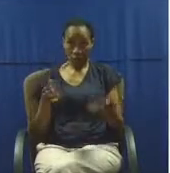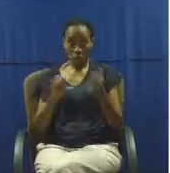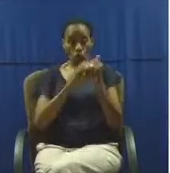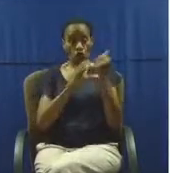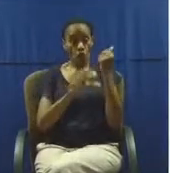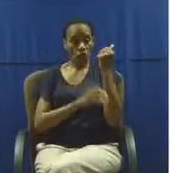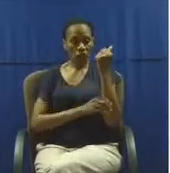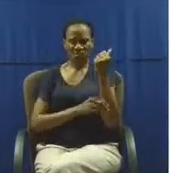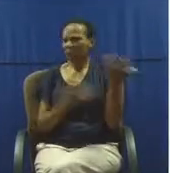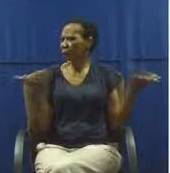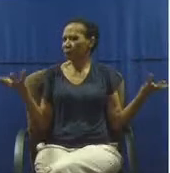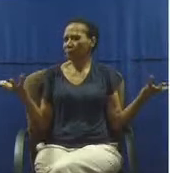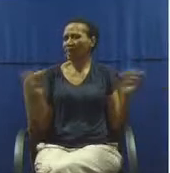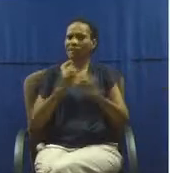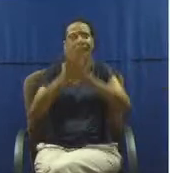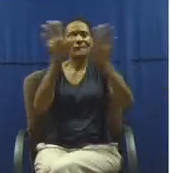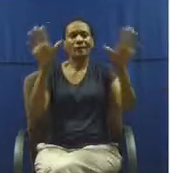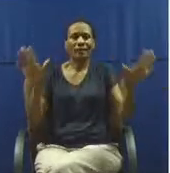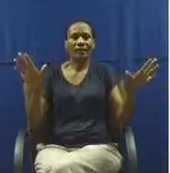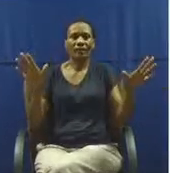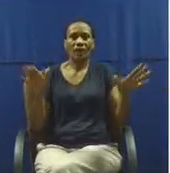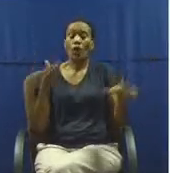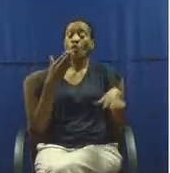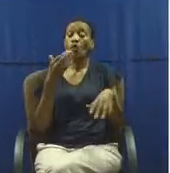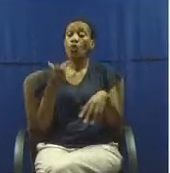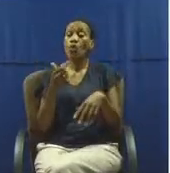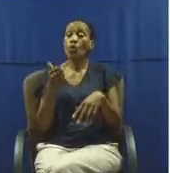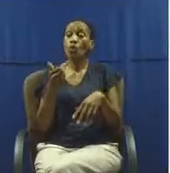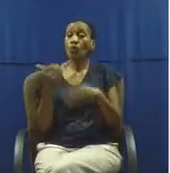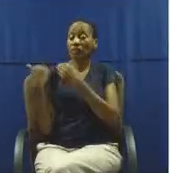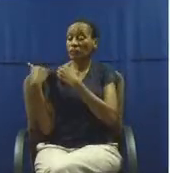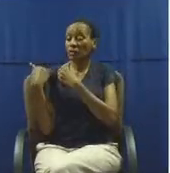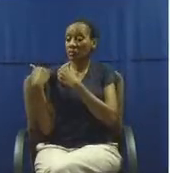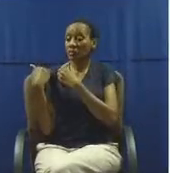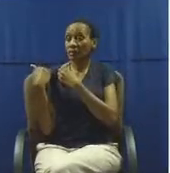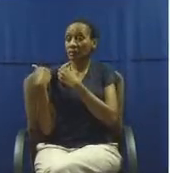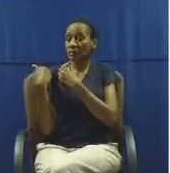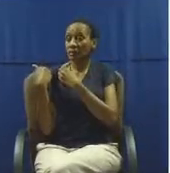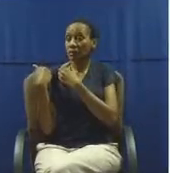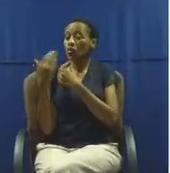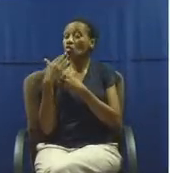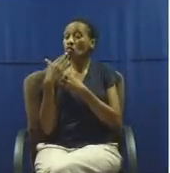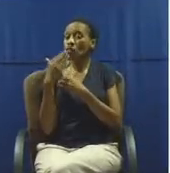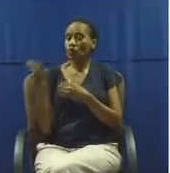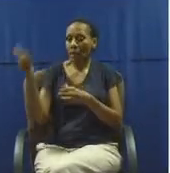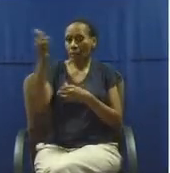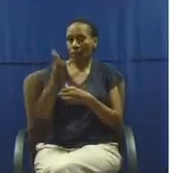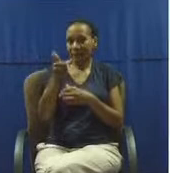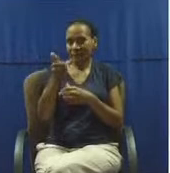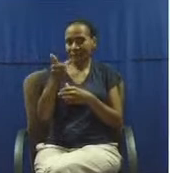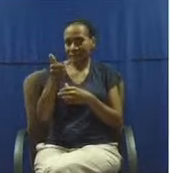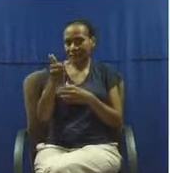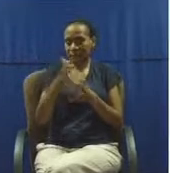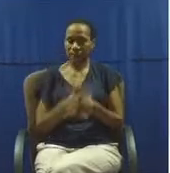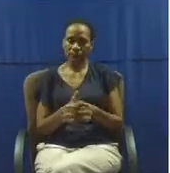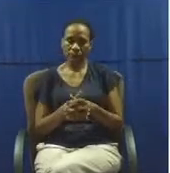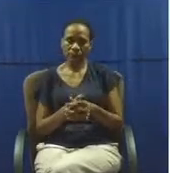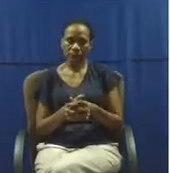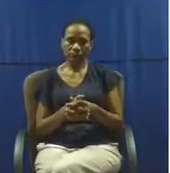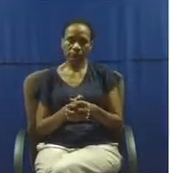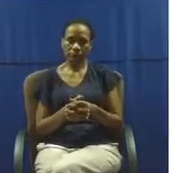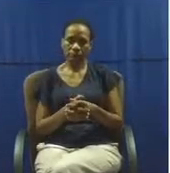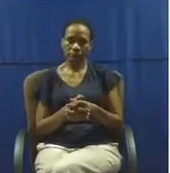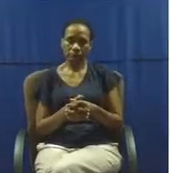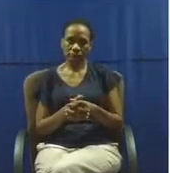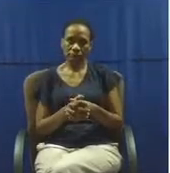Constitution is clear who appoints and how that appointment will be done. So as you've